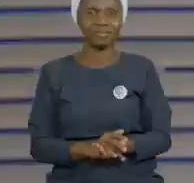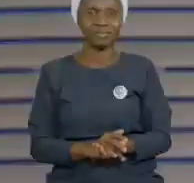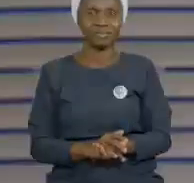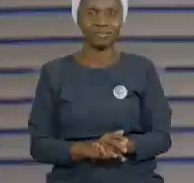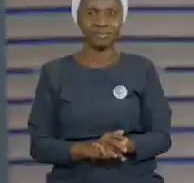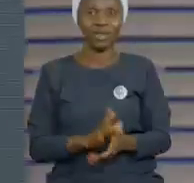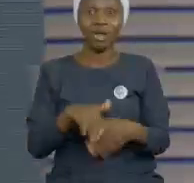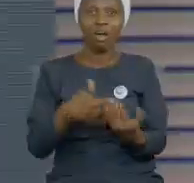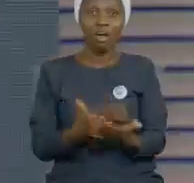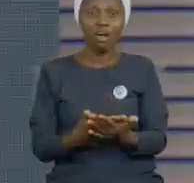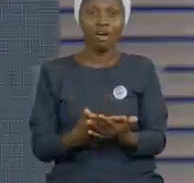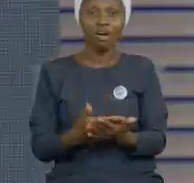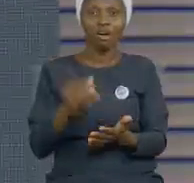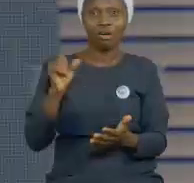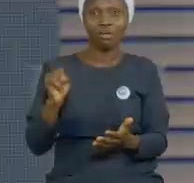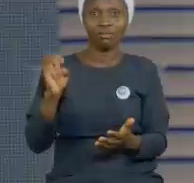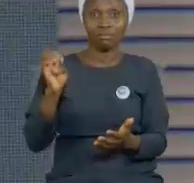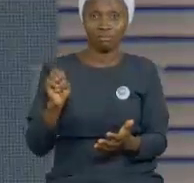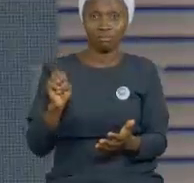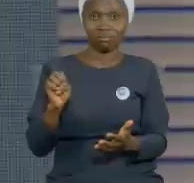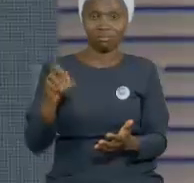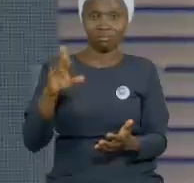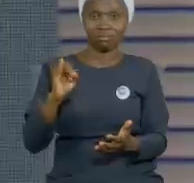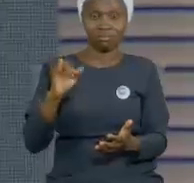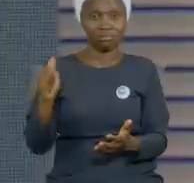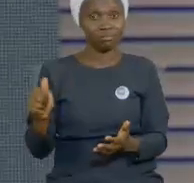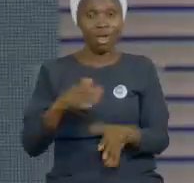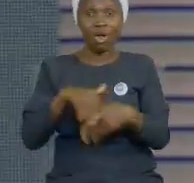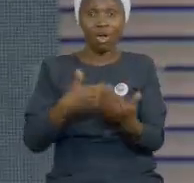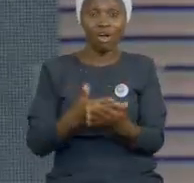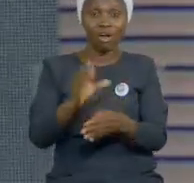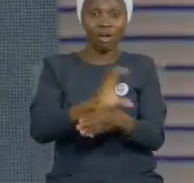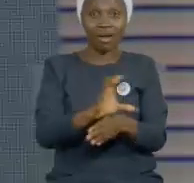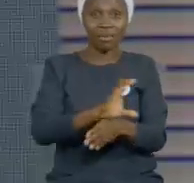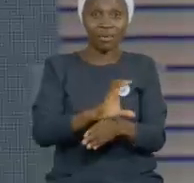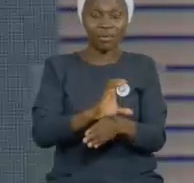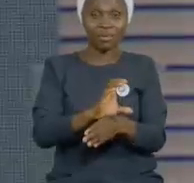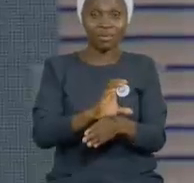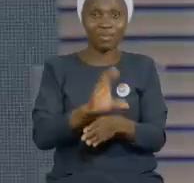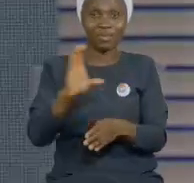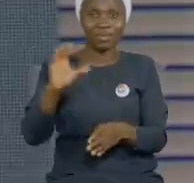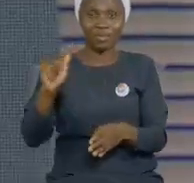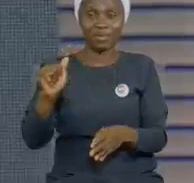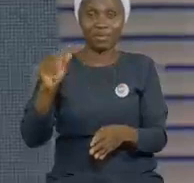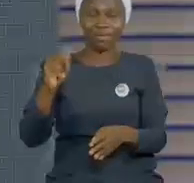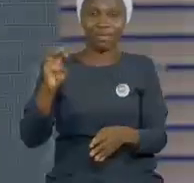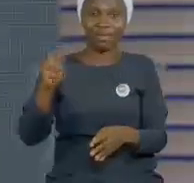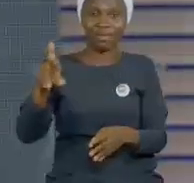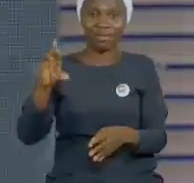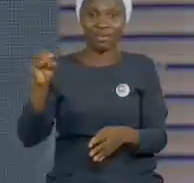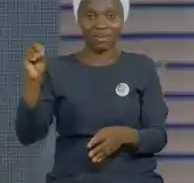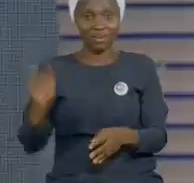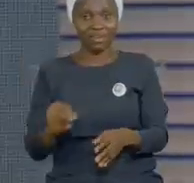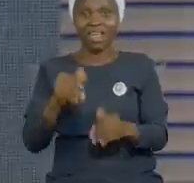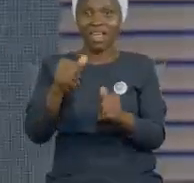All Syria, all Cameroon, every nation, and he brought